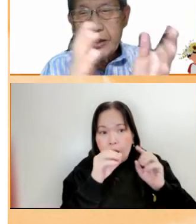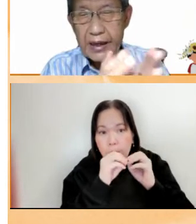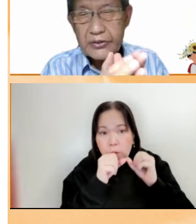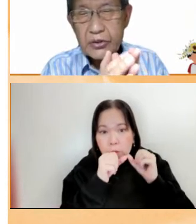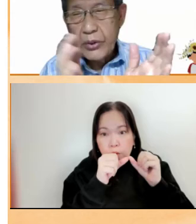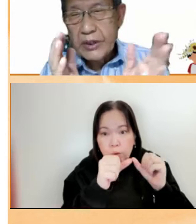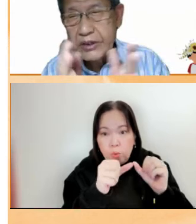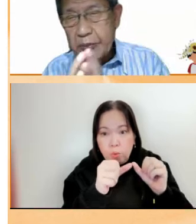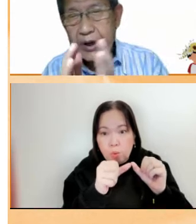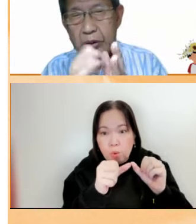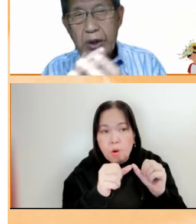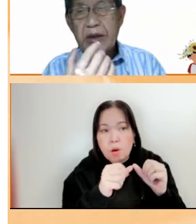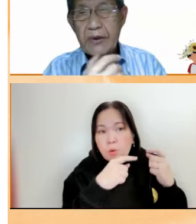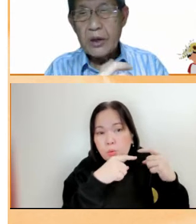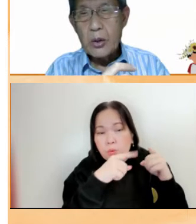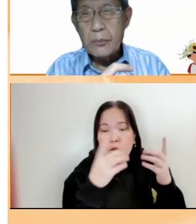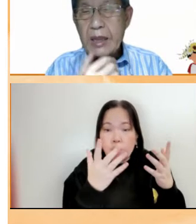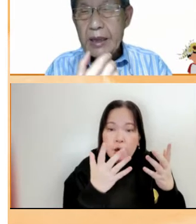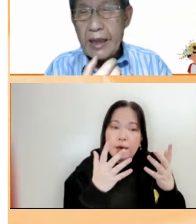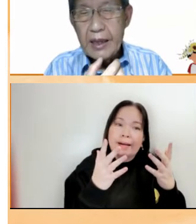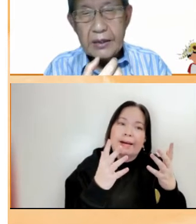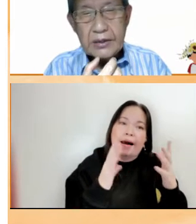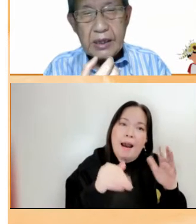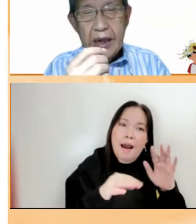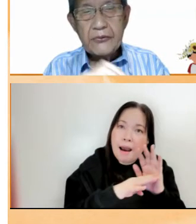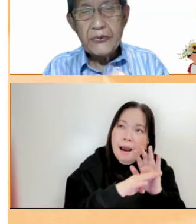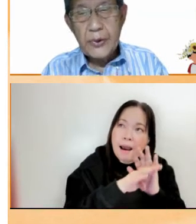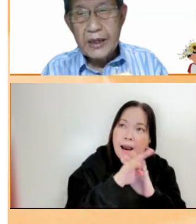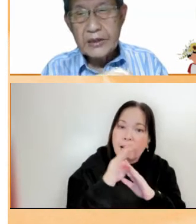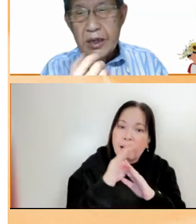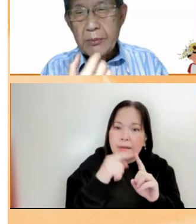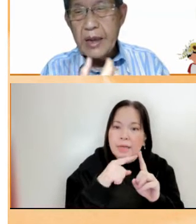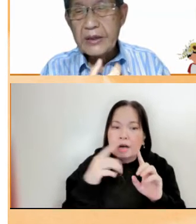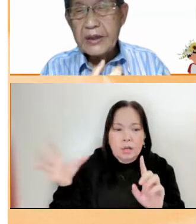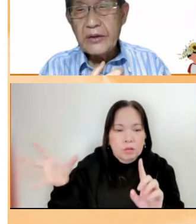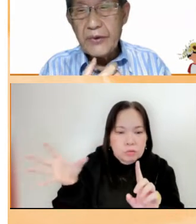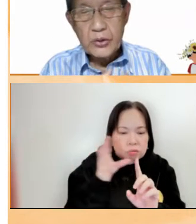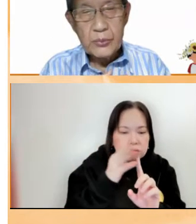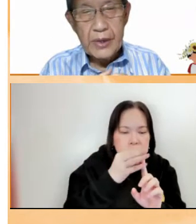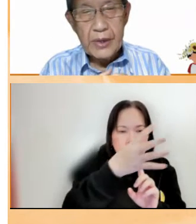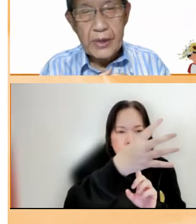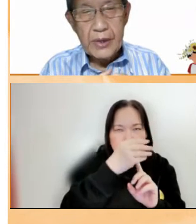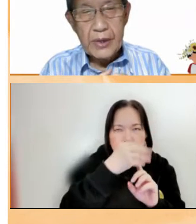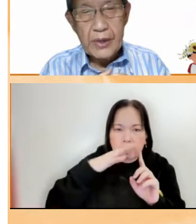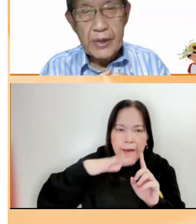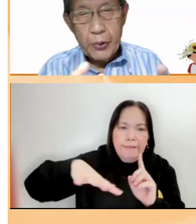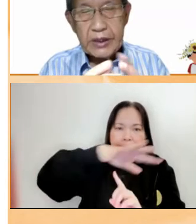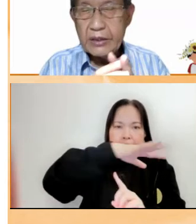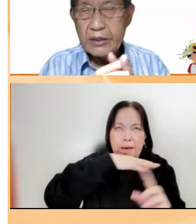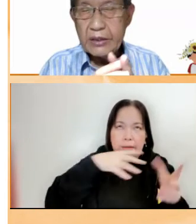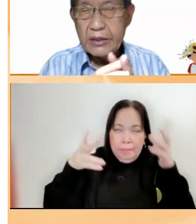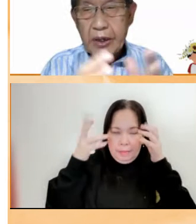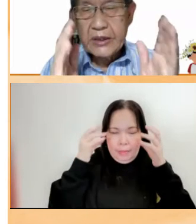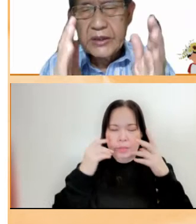the direction in which the brain will develop is influenced by the environment. It's